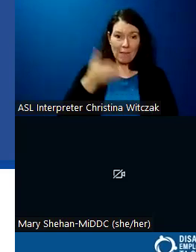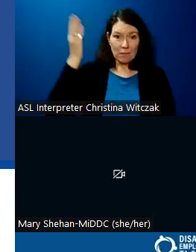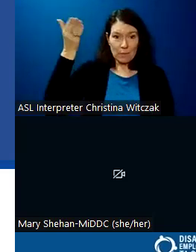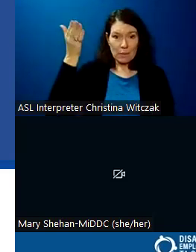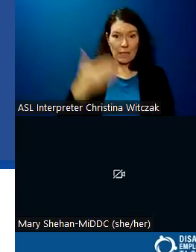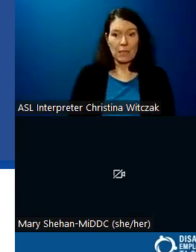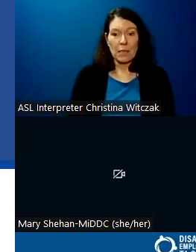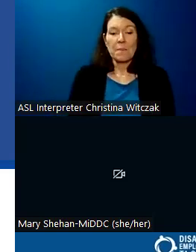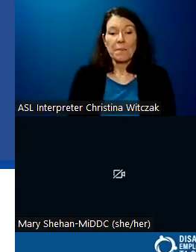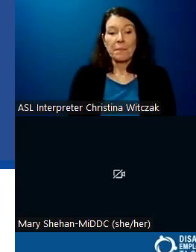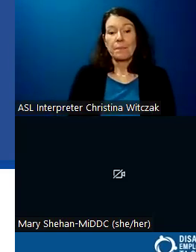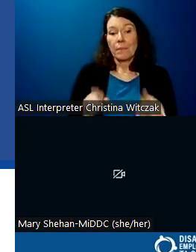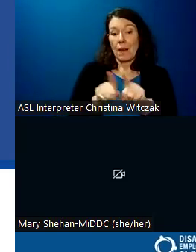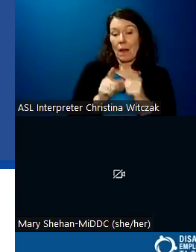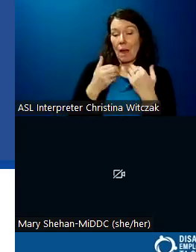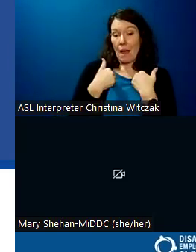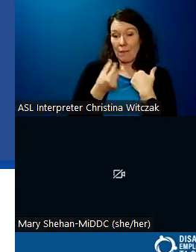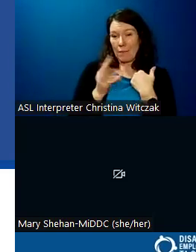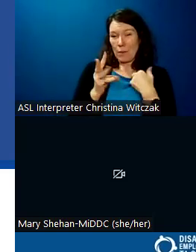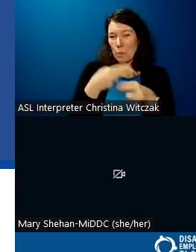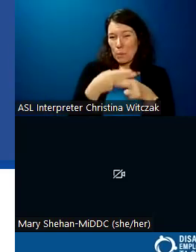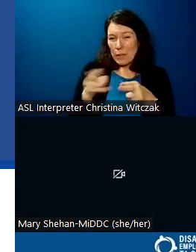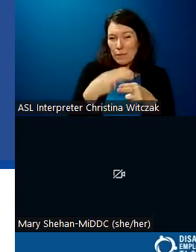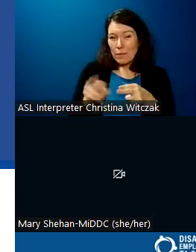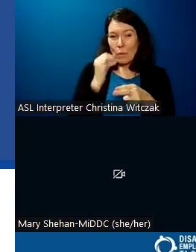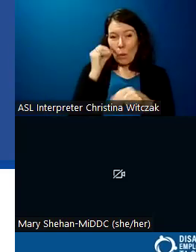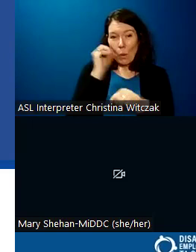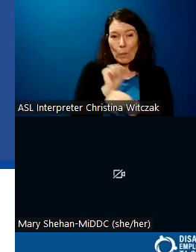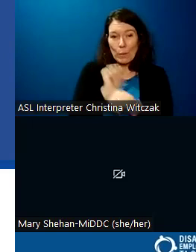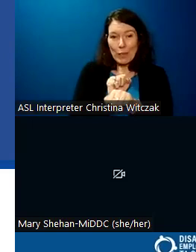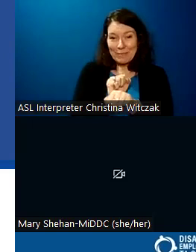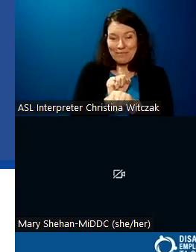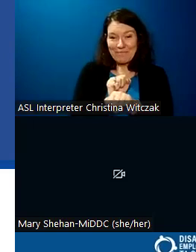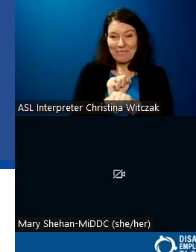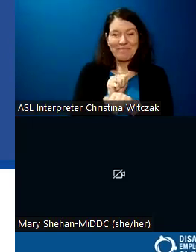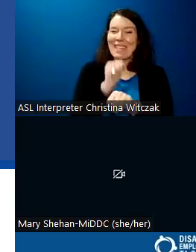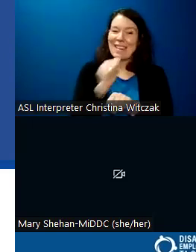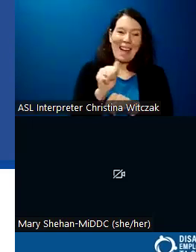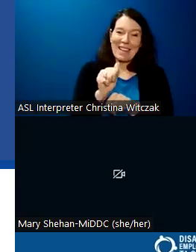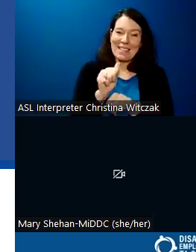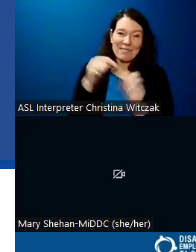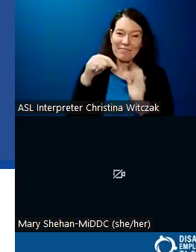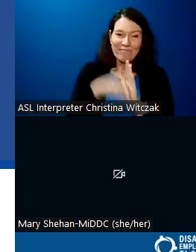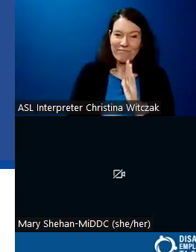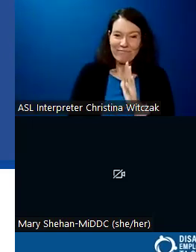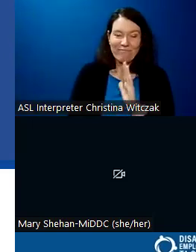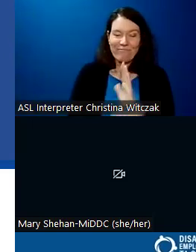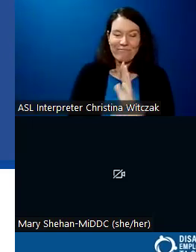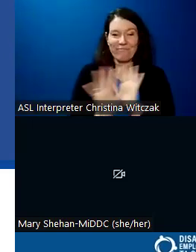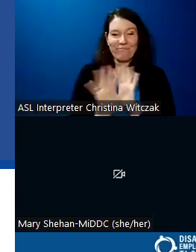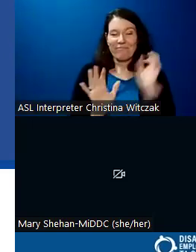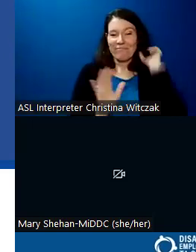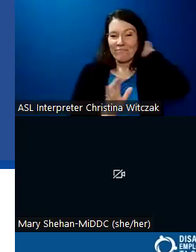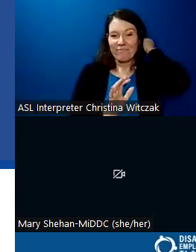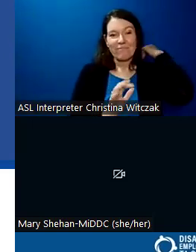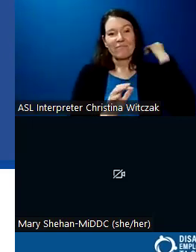presentation. We also have some very brief homework. It isn't anything too labor intensive, anything